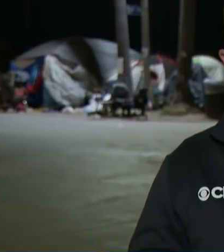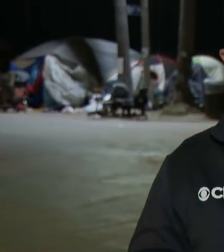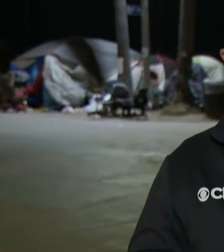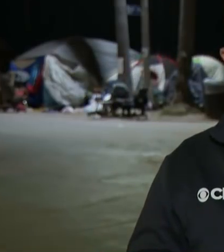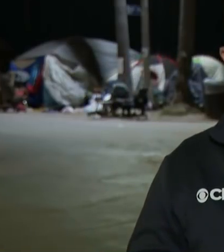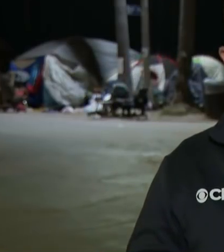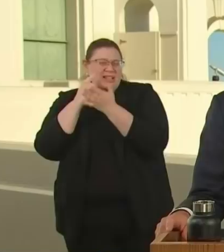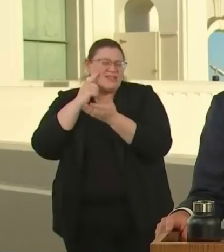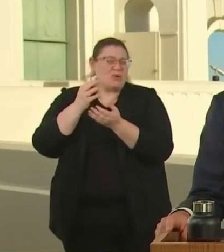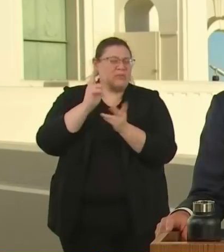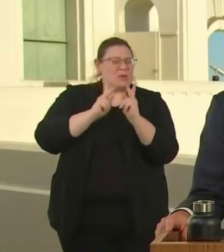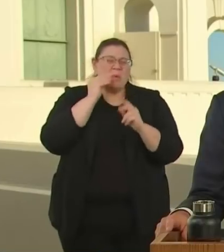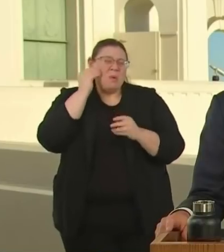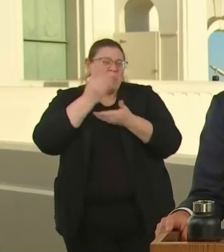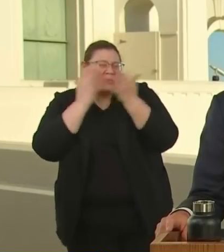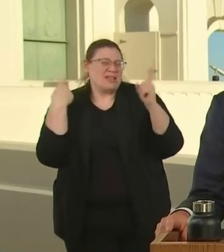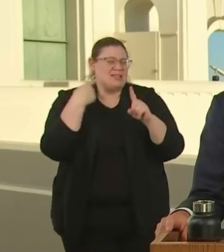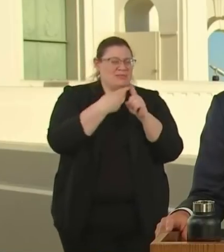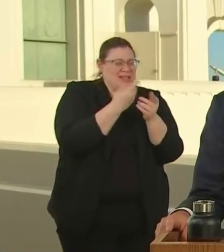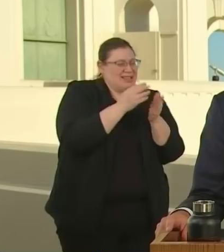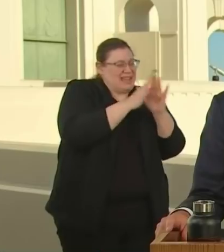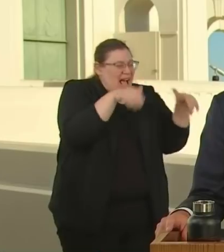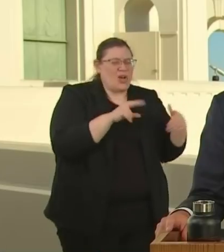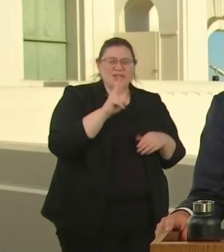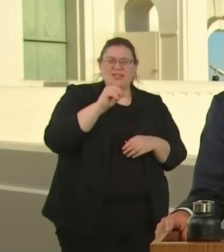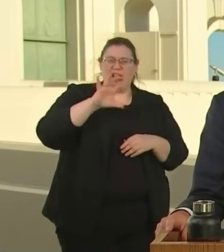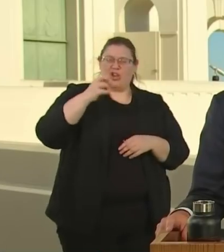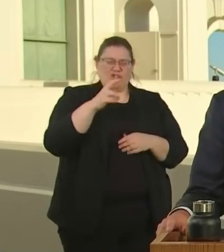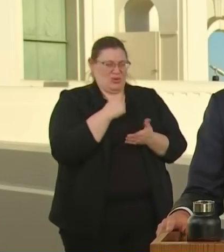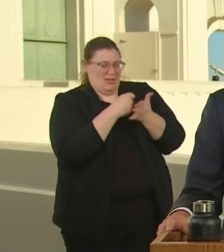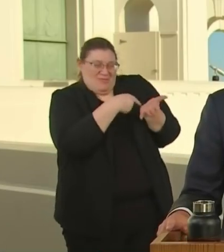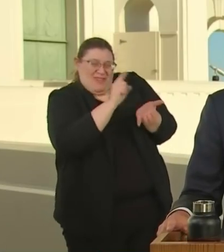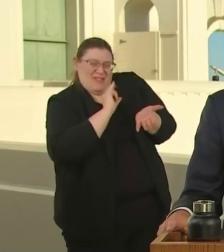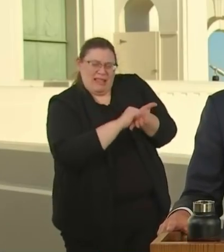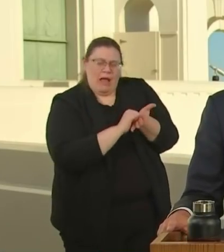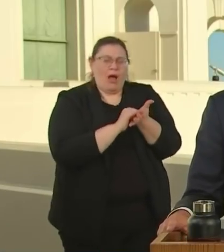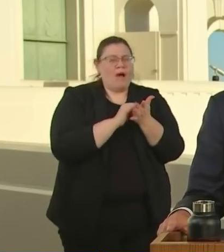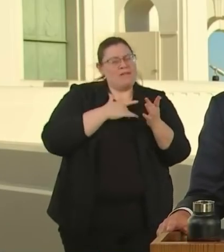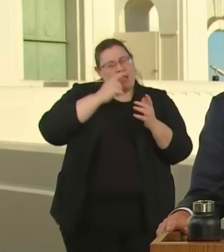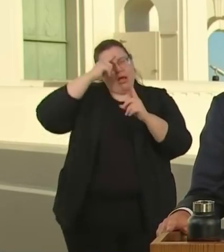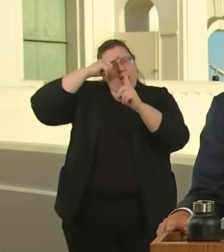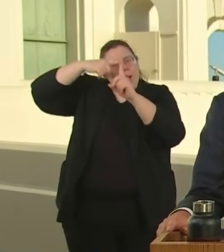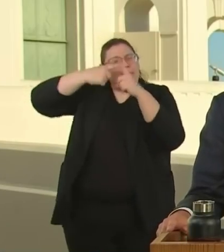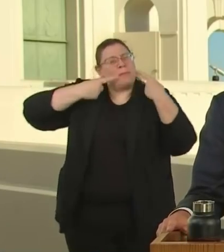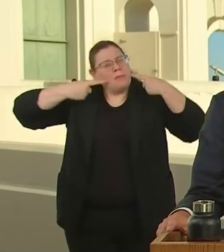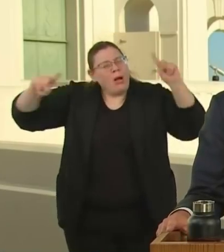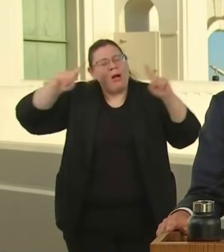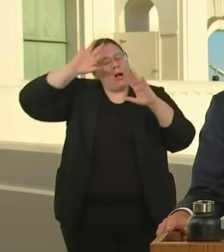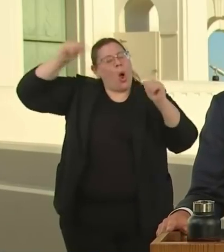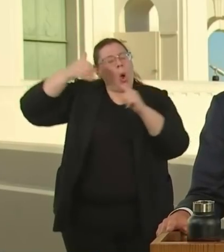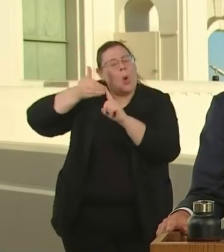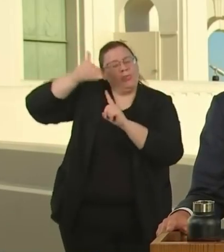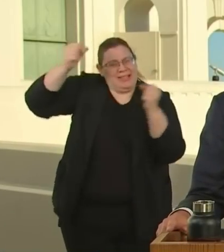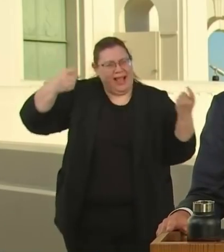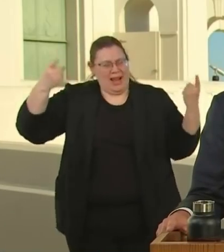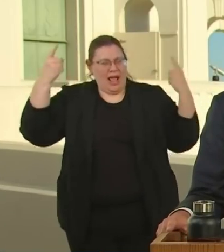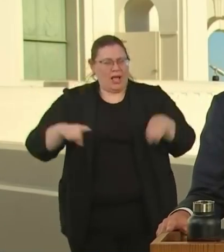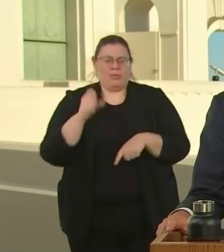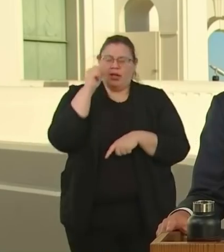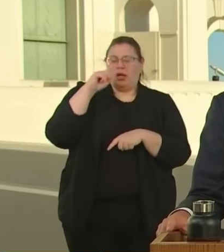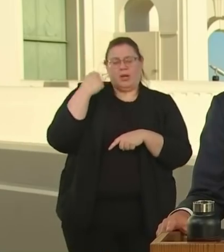growing. There's real hope on the horizon. Tonight, LA Mayor Eric Garcetti sounding a tone of optimism during his